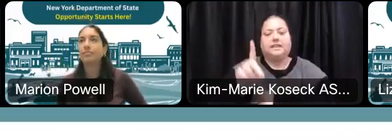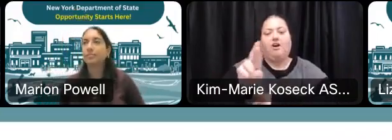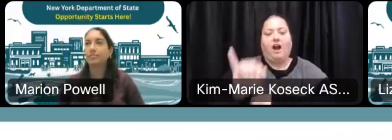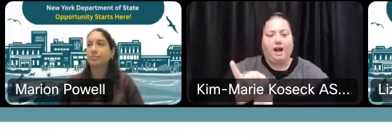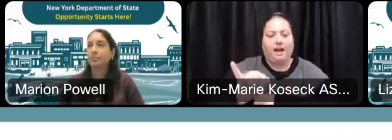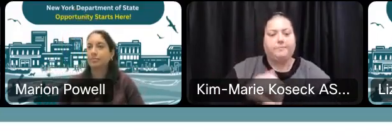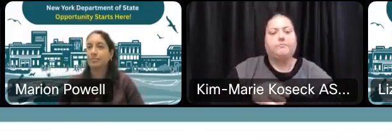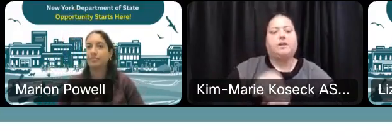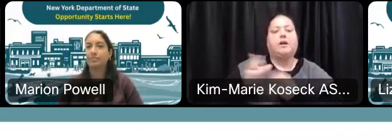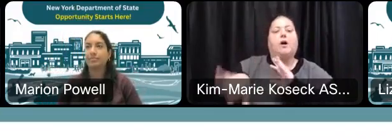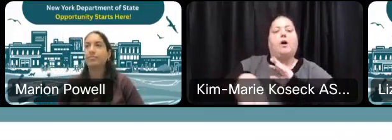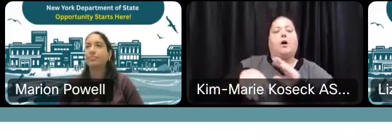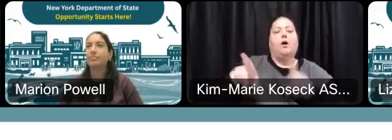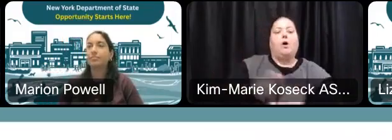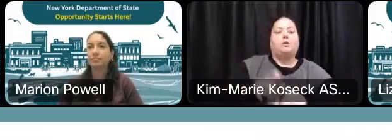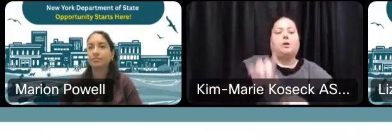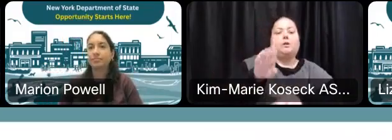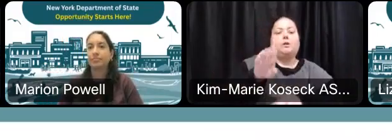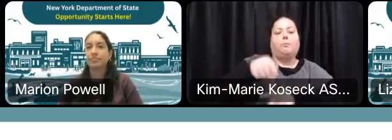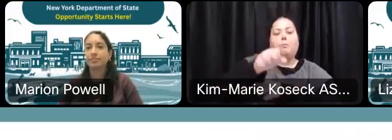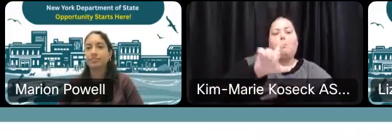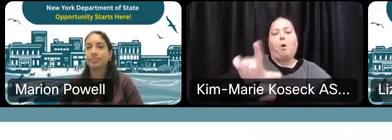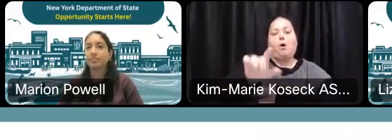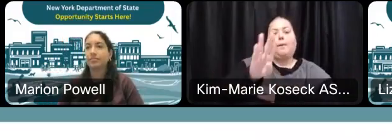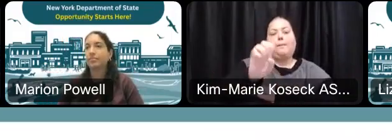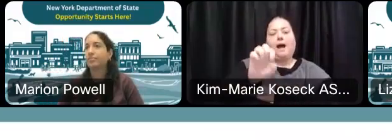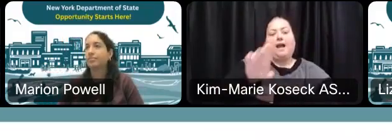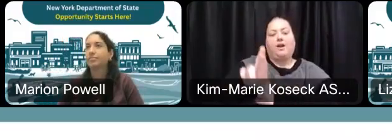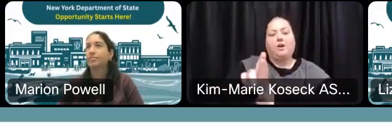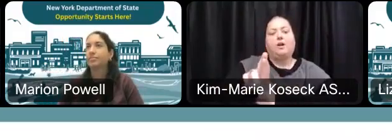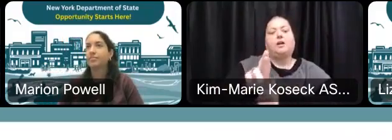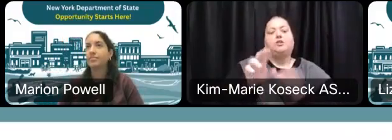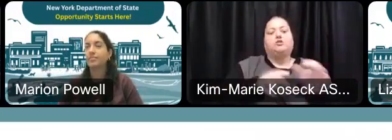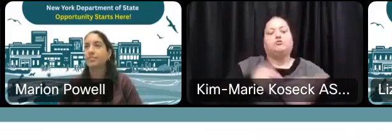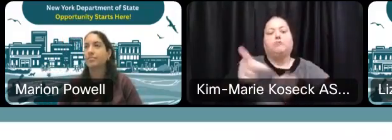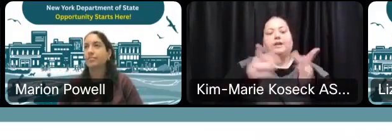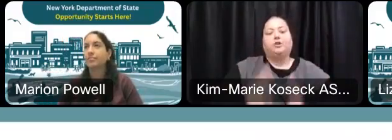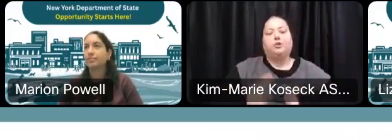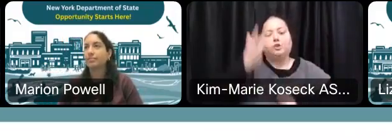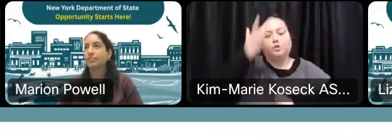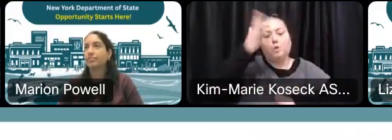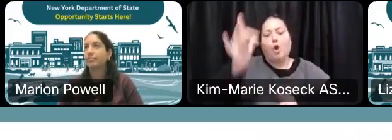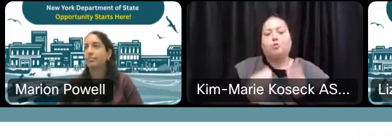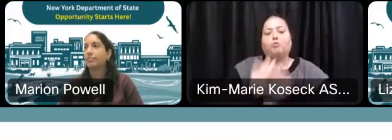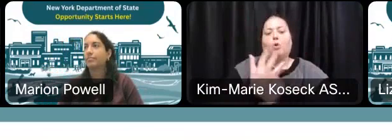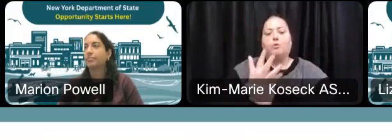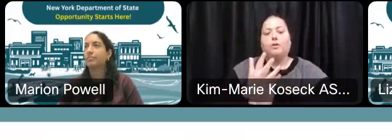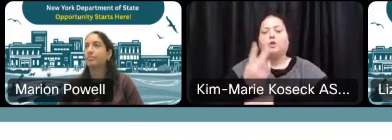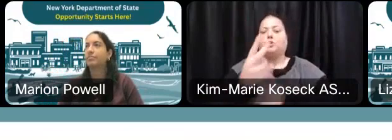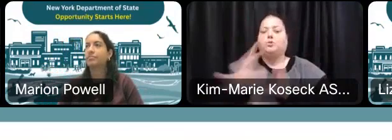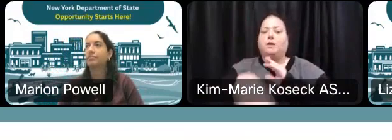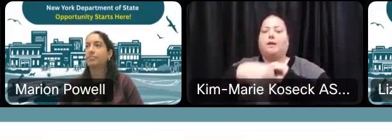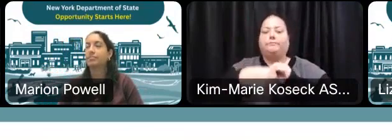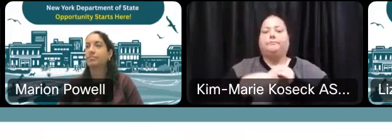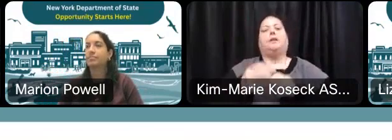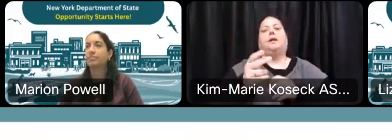We are also joined today by Paul Beyer, the Director of Smart Growth. And then we also have two extra panelists with